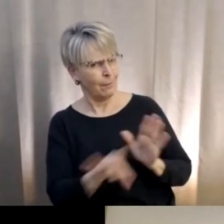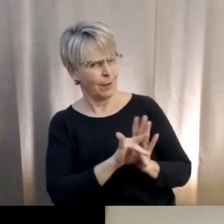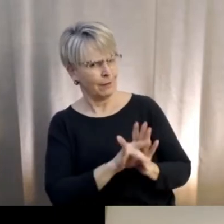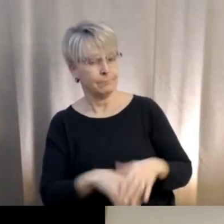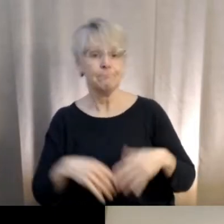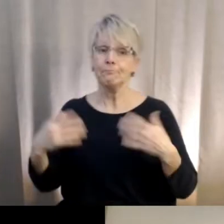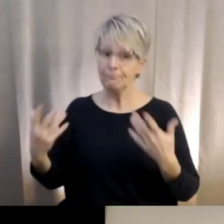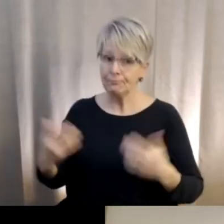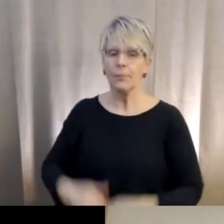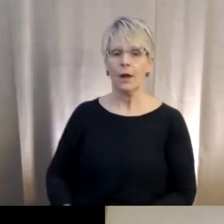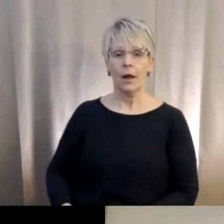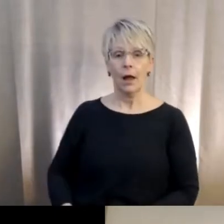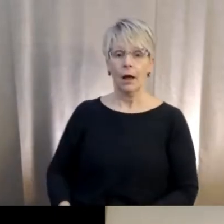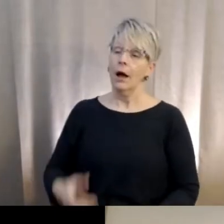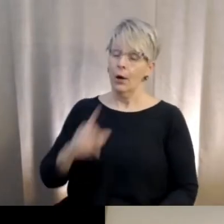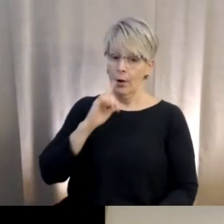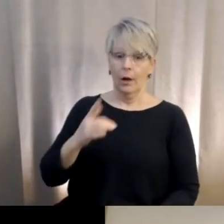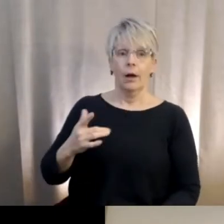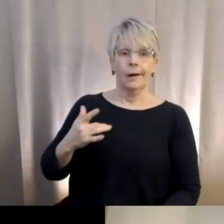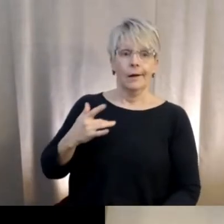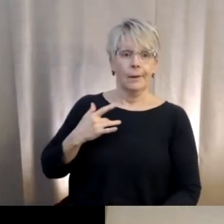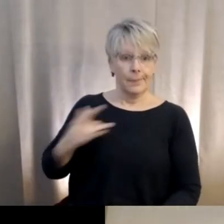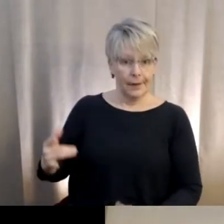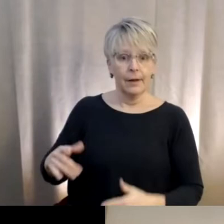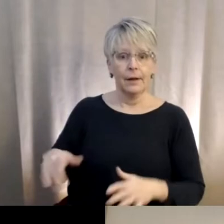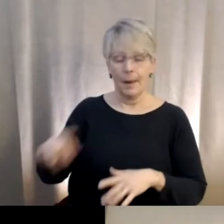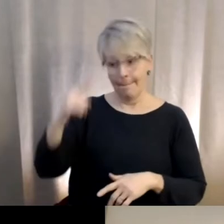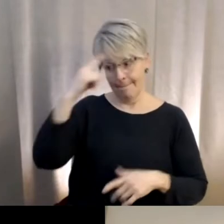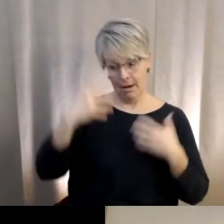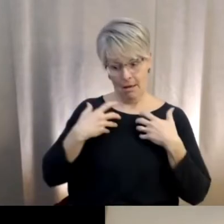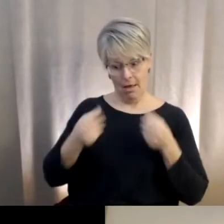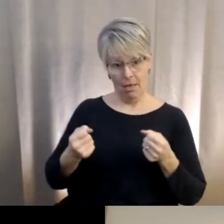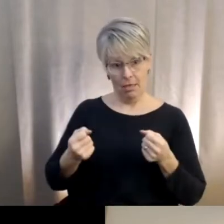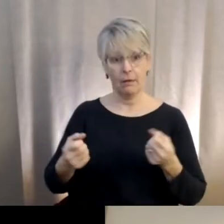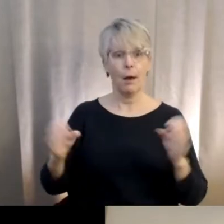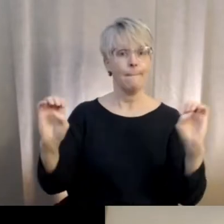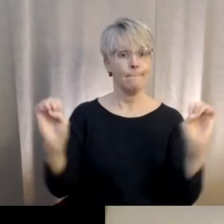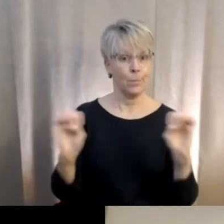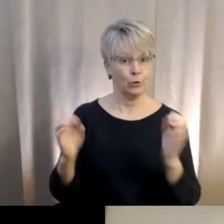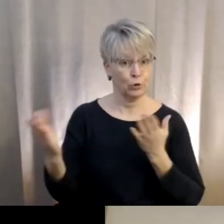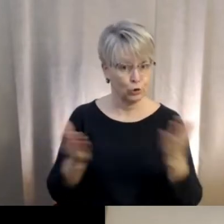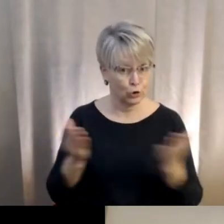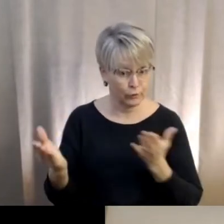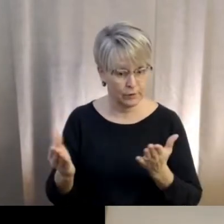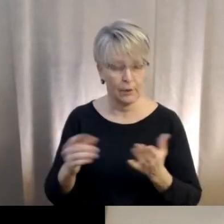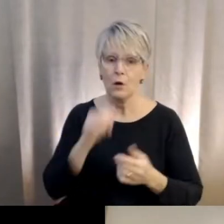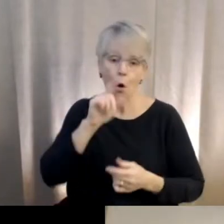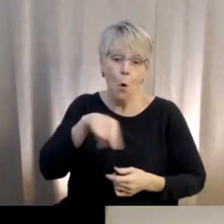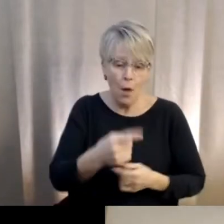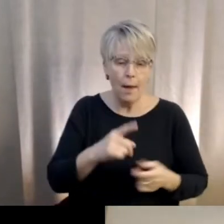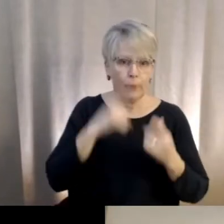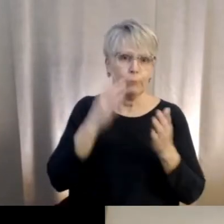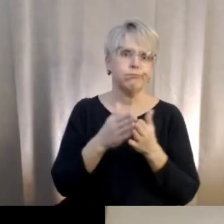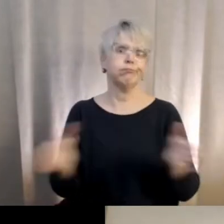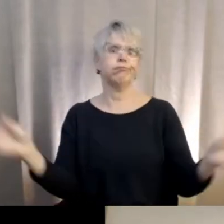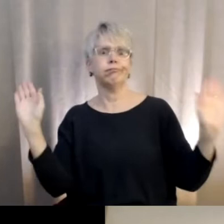As is commonly aware now, mental health and emergency services and beyond, not simply in the